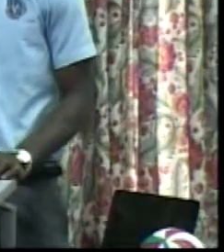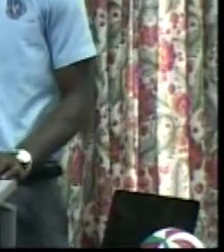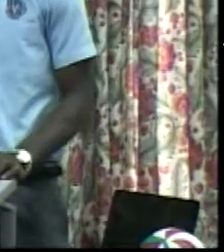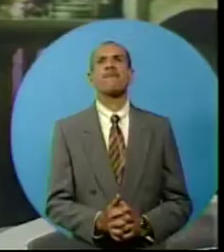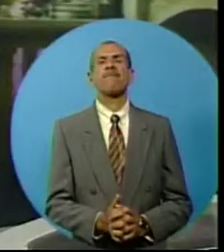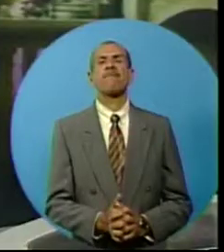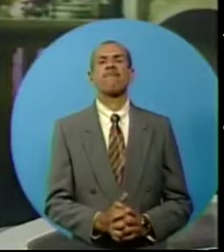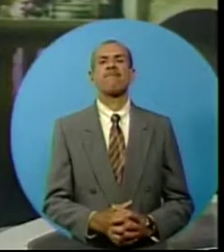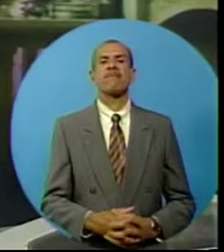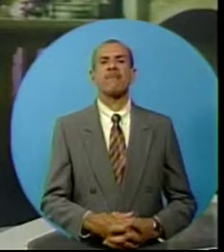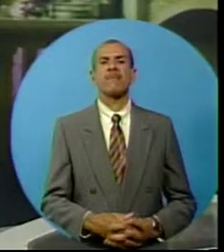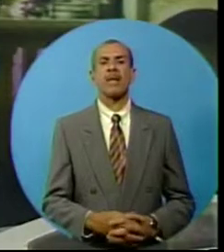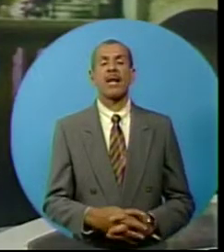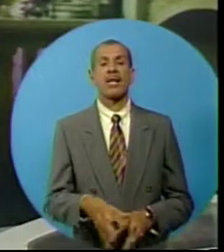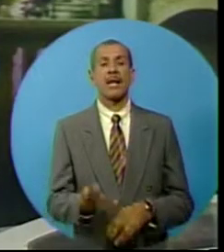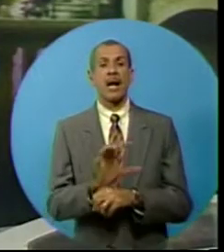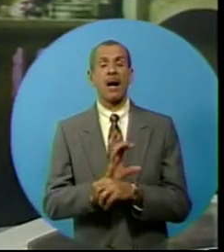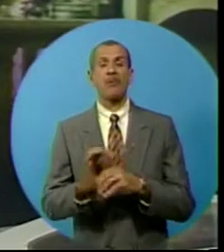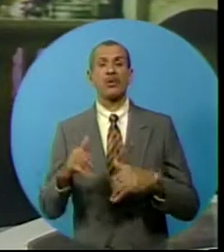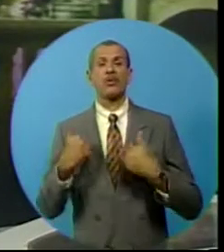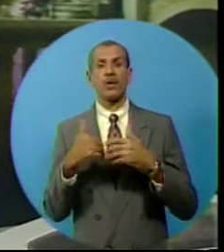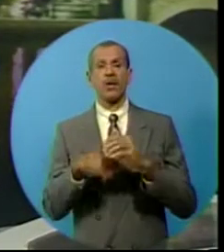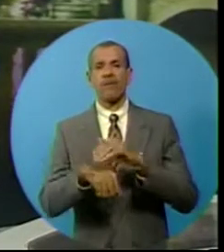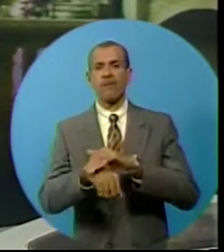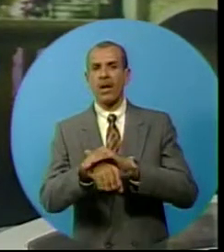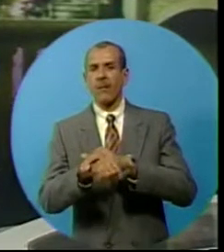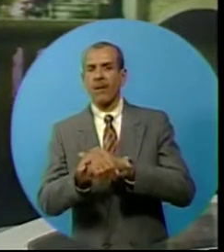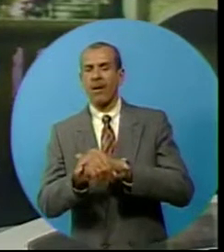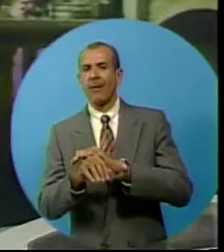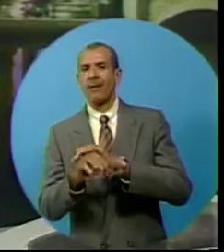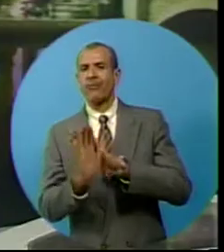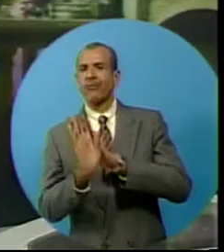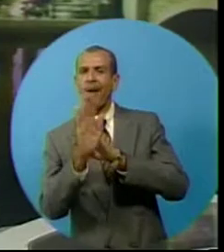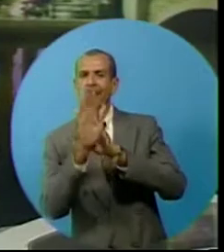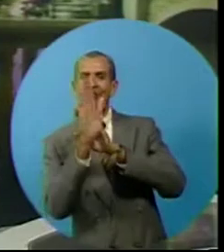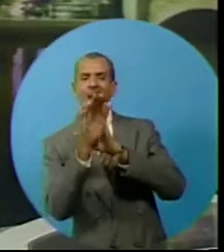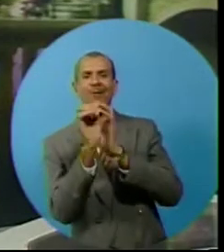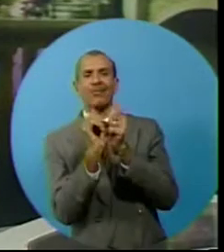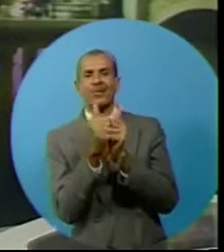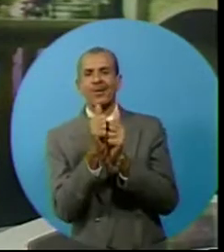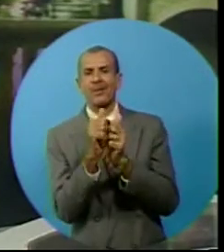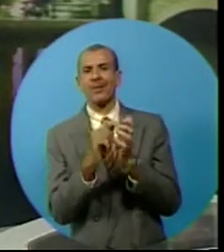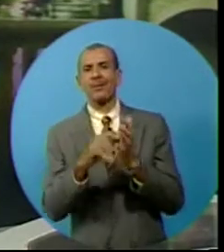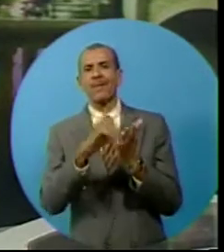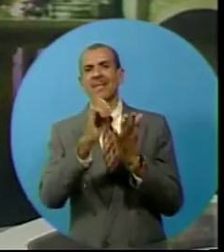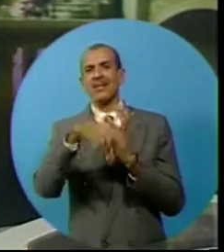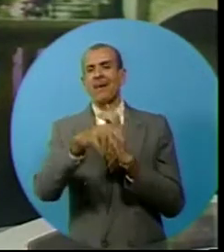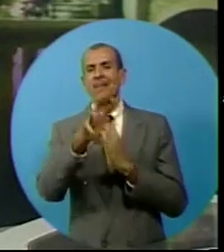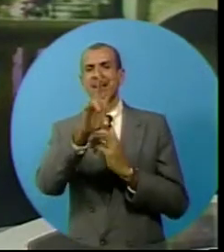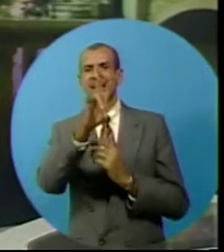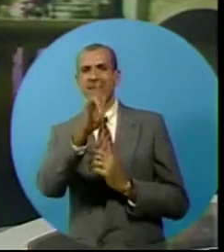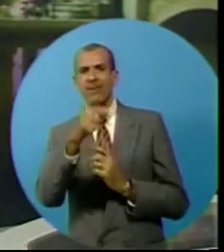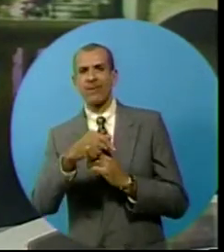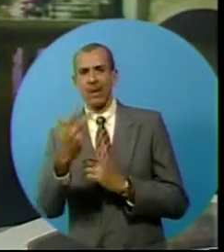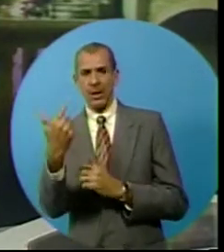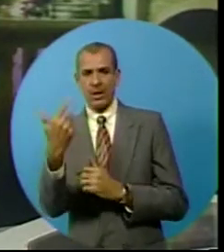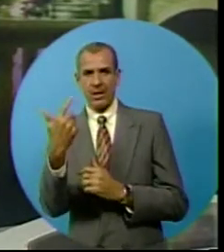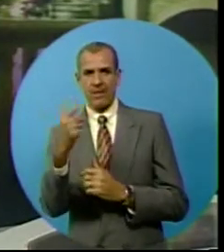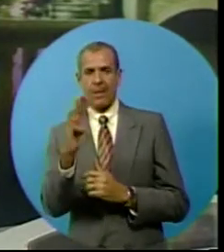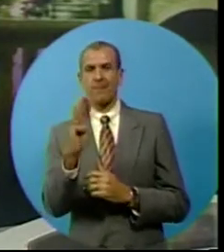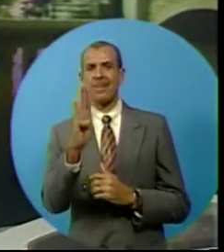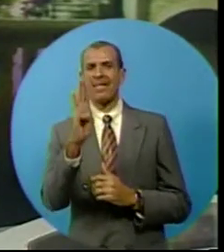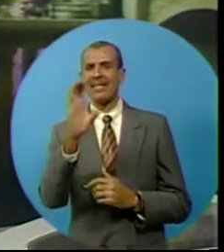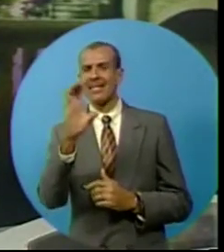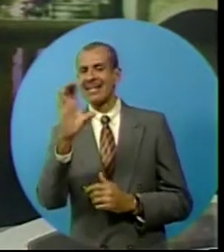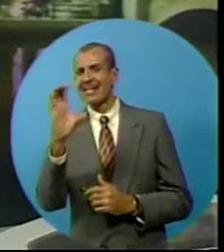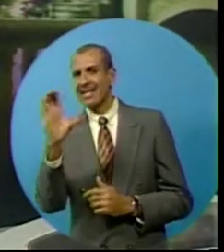there. The Caribbean Junior Volleyball Championships will run from December 7th to 13th at the Wilde Gymnasium, the Barbados Community